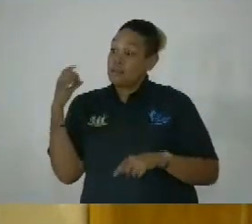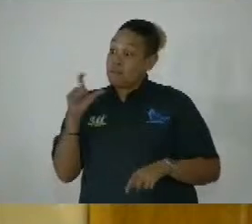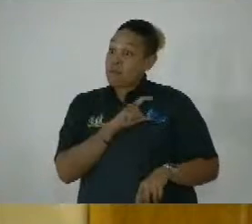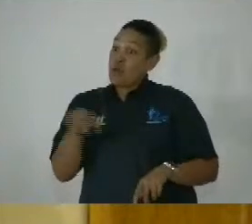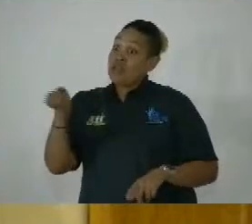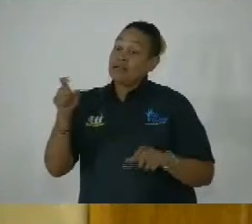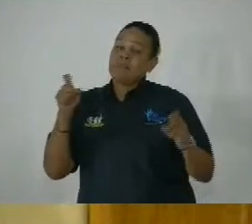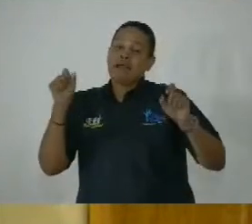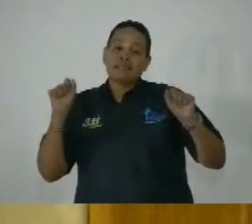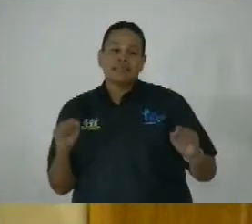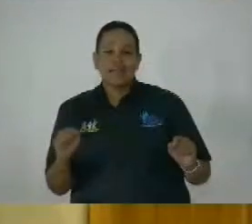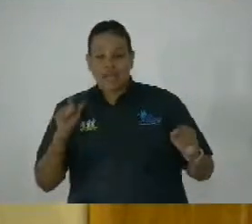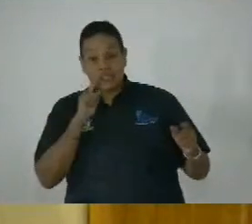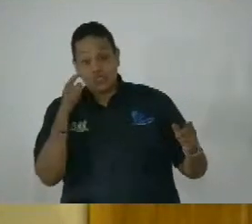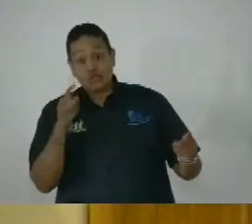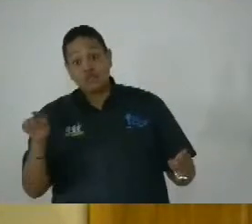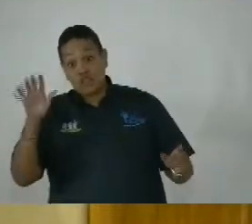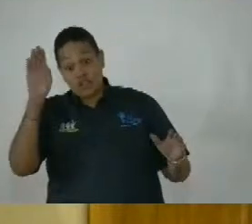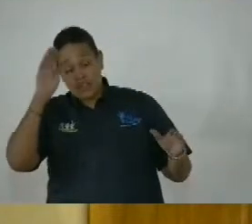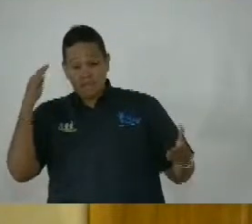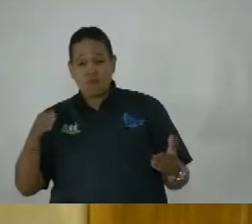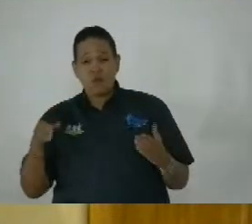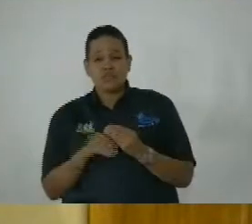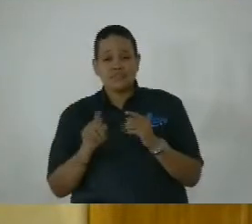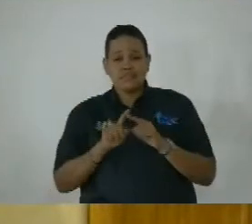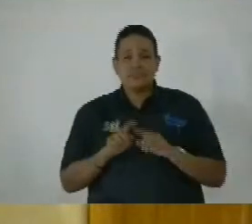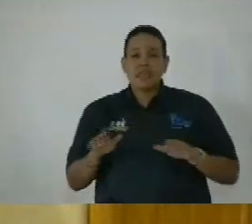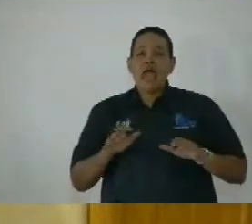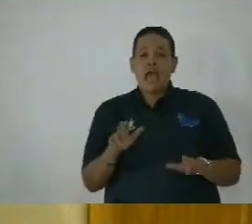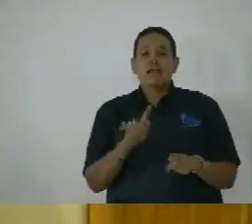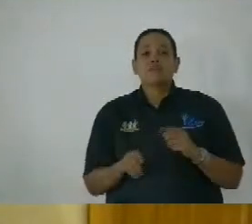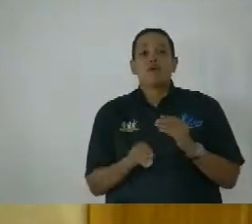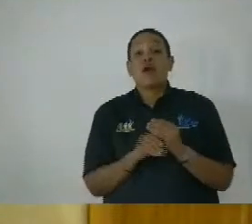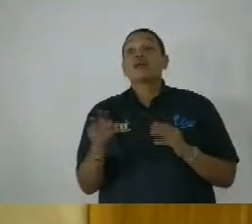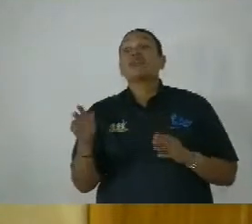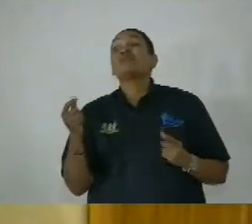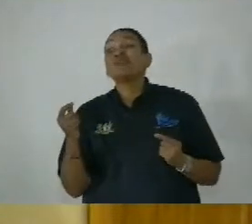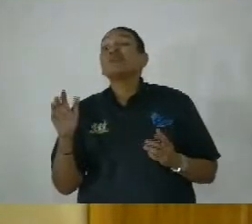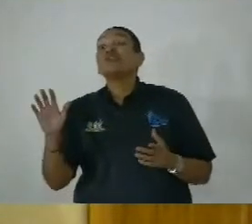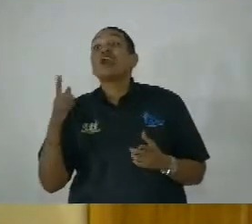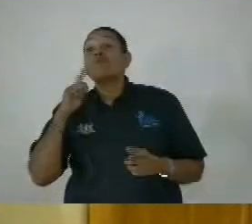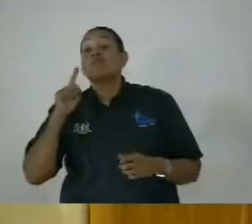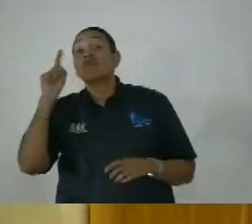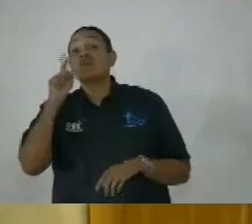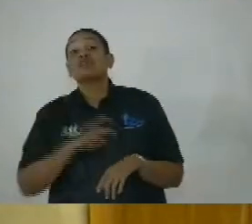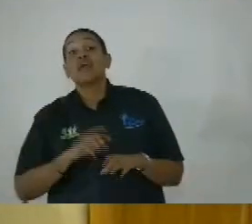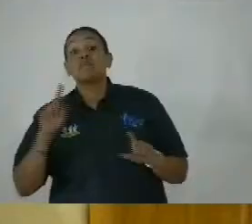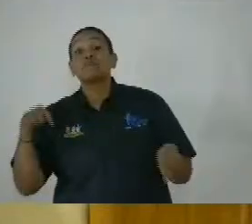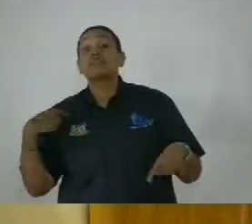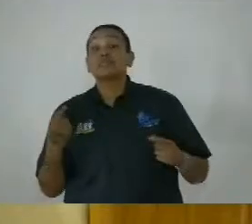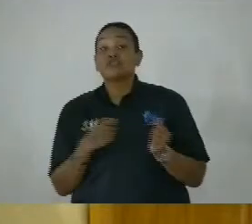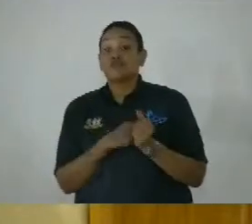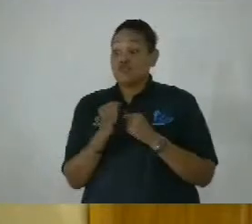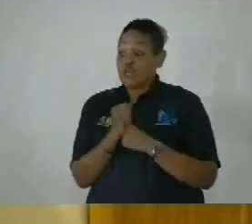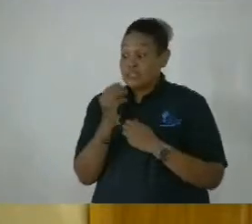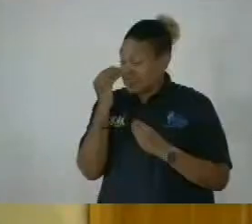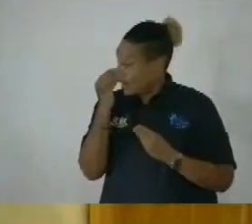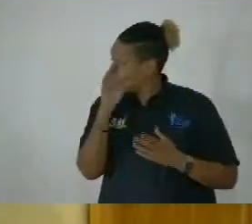this. As a result of their focused deterrence activity and the modeling they're doing, for the first time since structured data capture